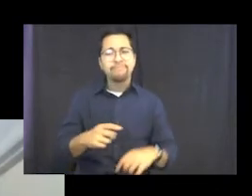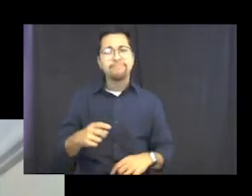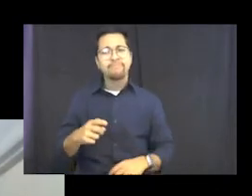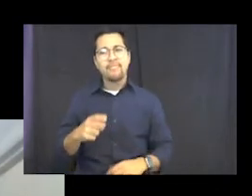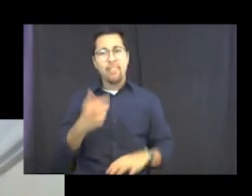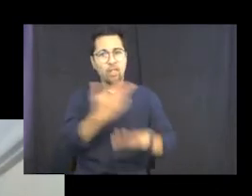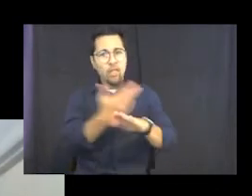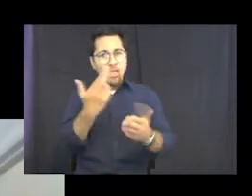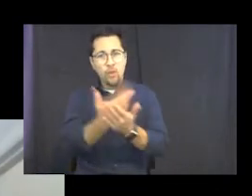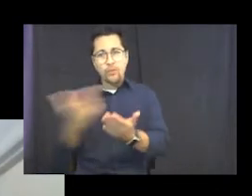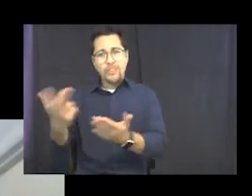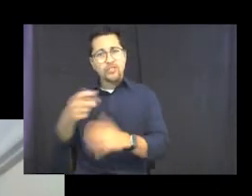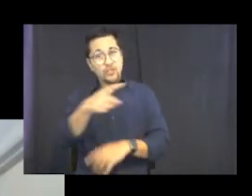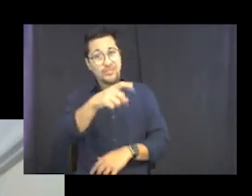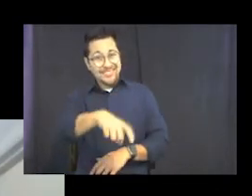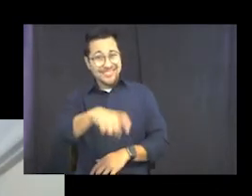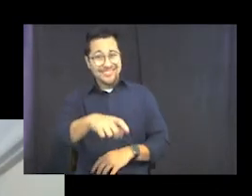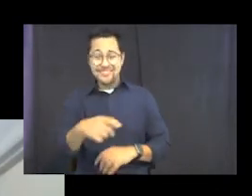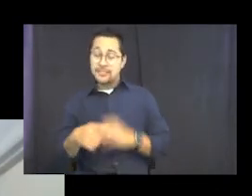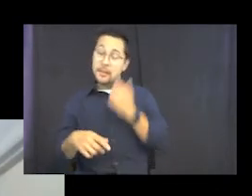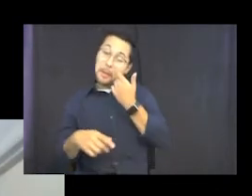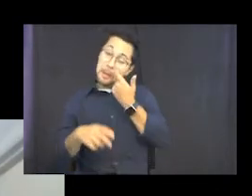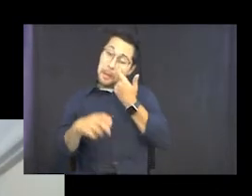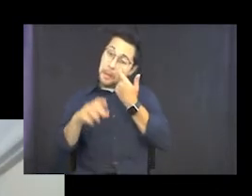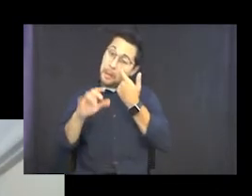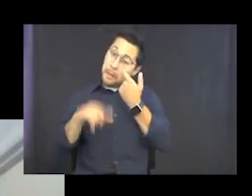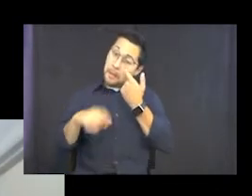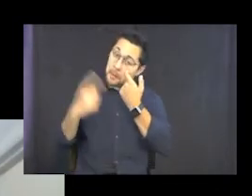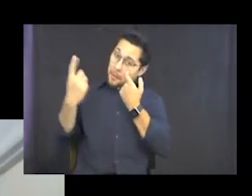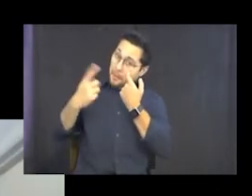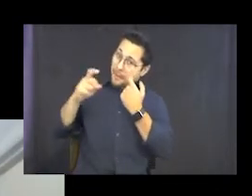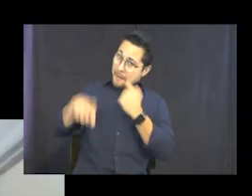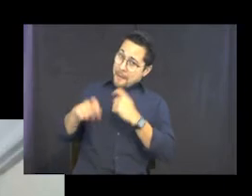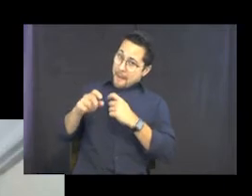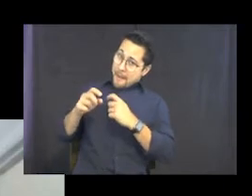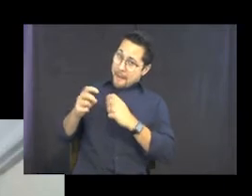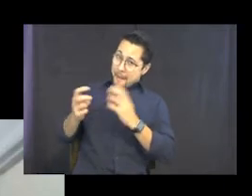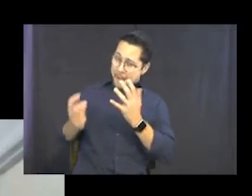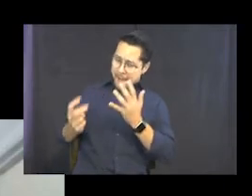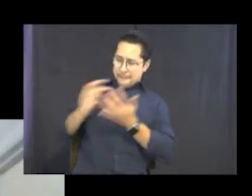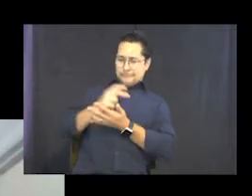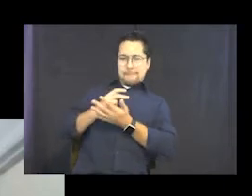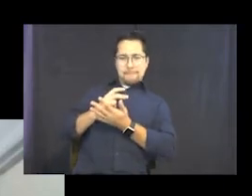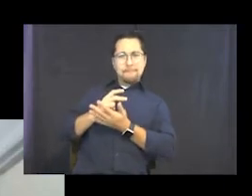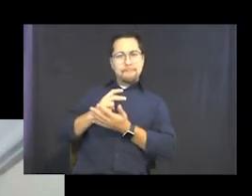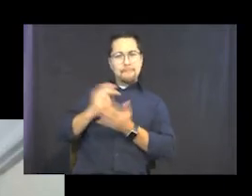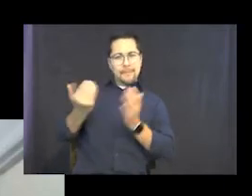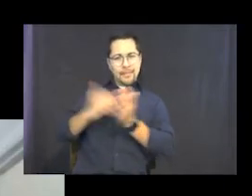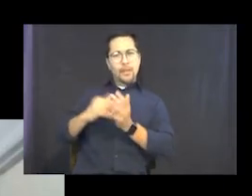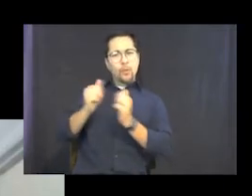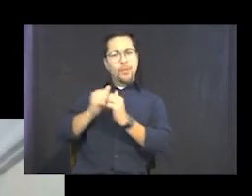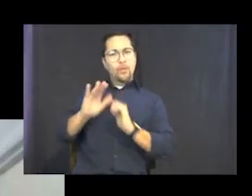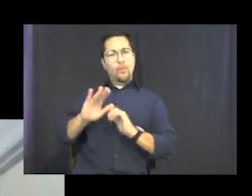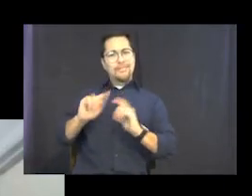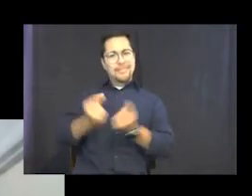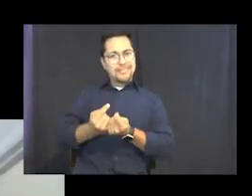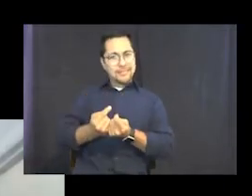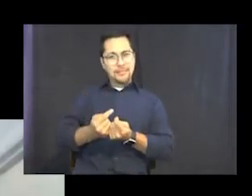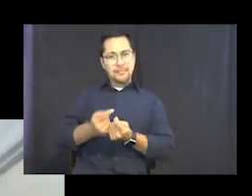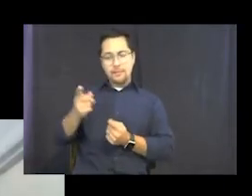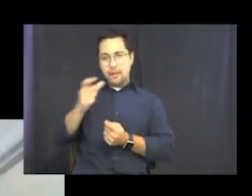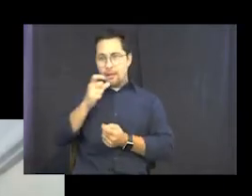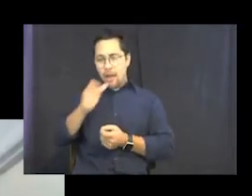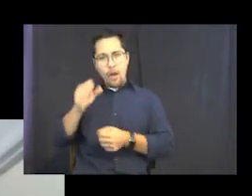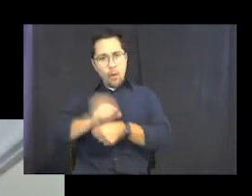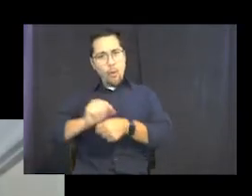get you there, then that is something that you need to reevaluate in the team that you have working, not for you, but